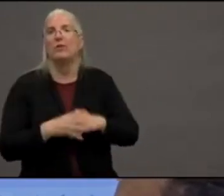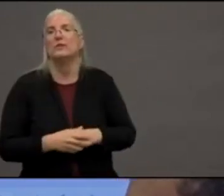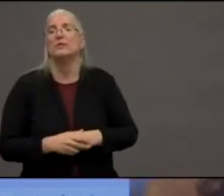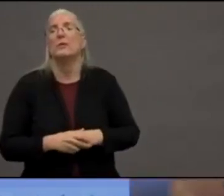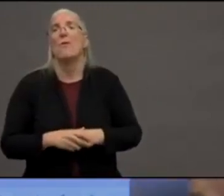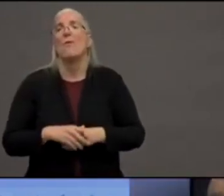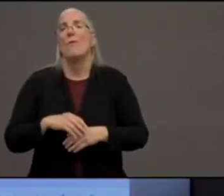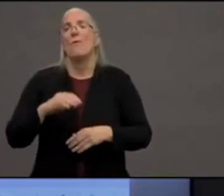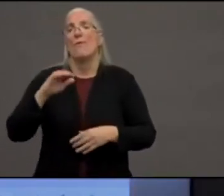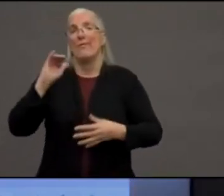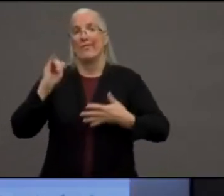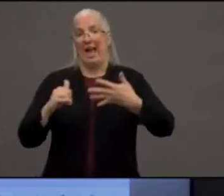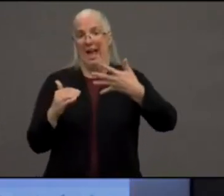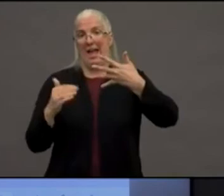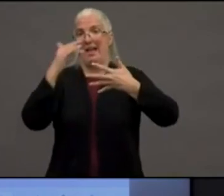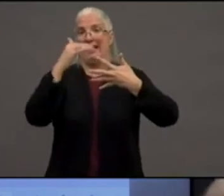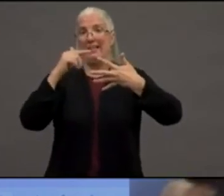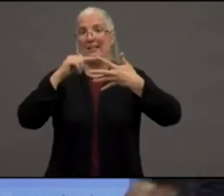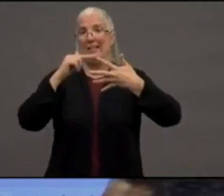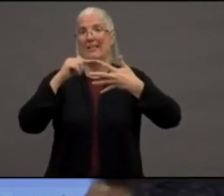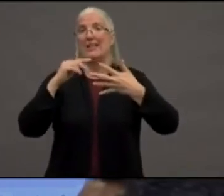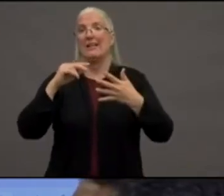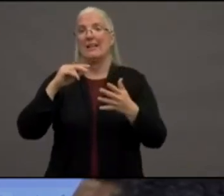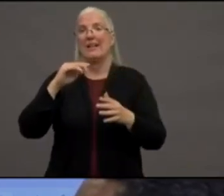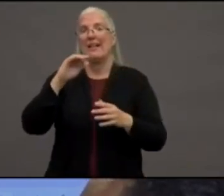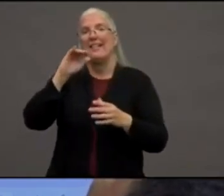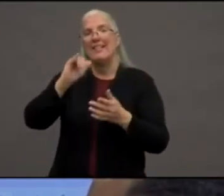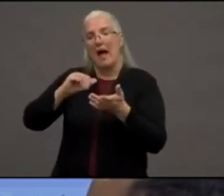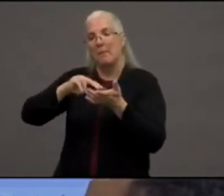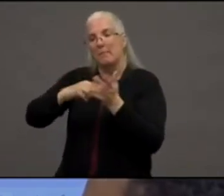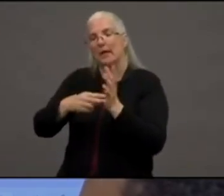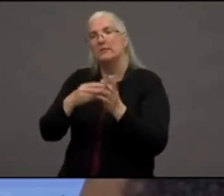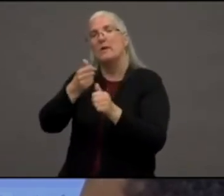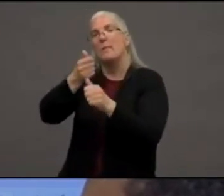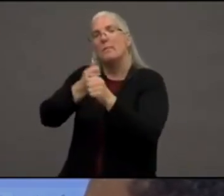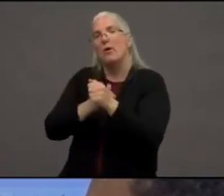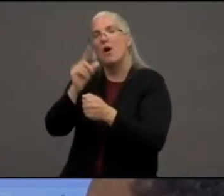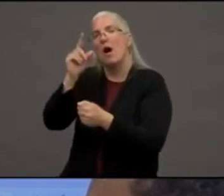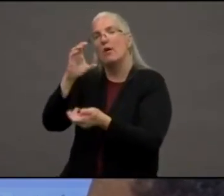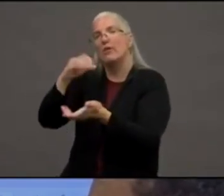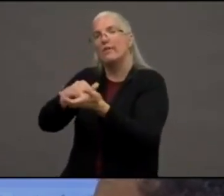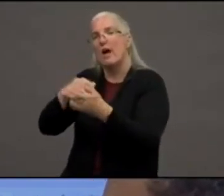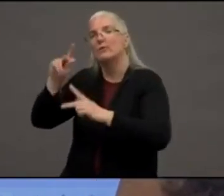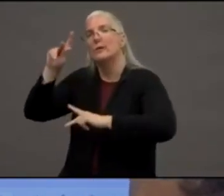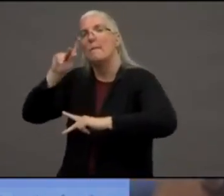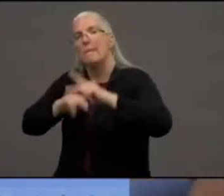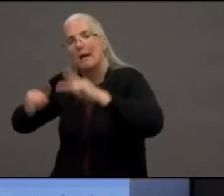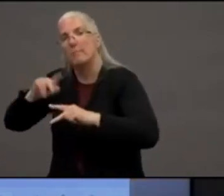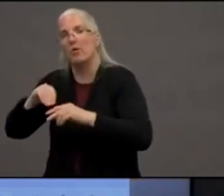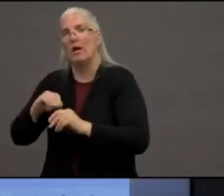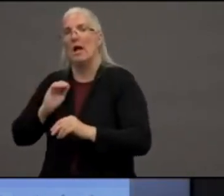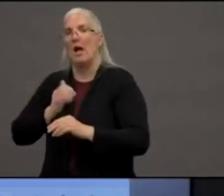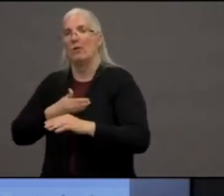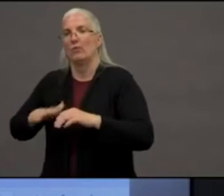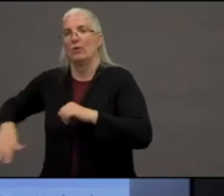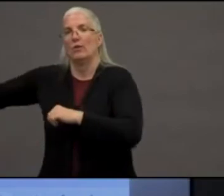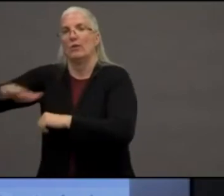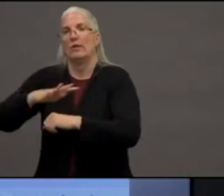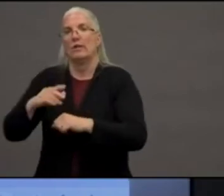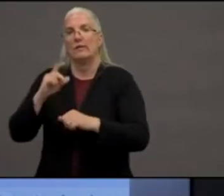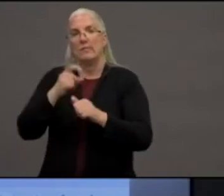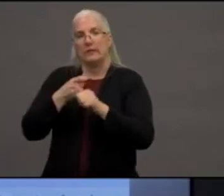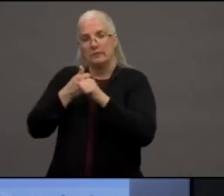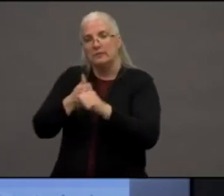the rate per 100,000, excluding prison cases, 7-day average with 7-day lag, and that's